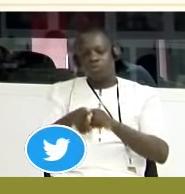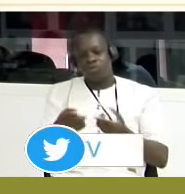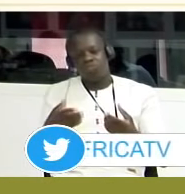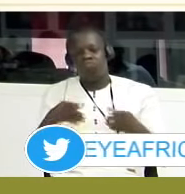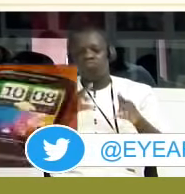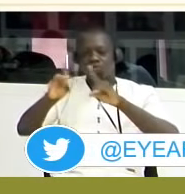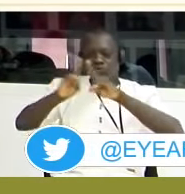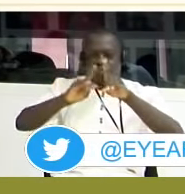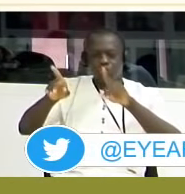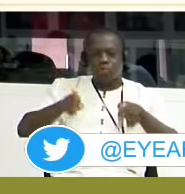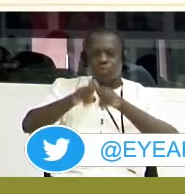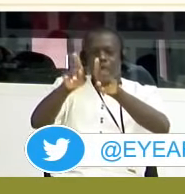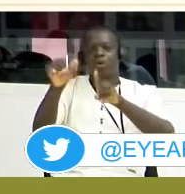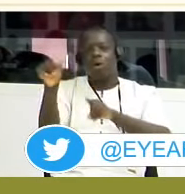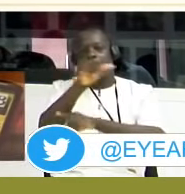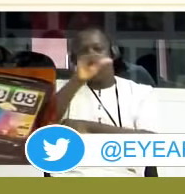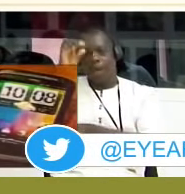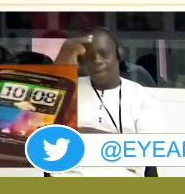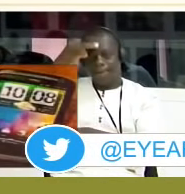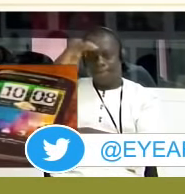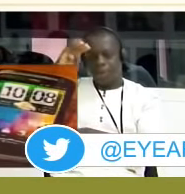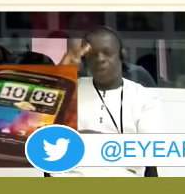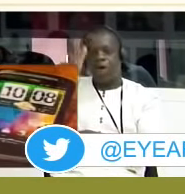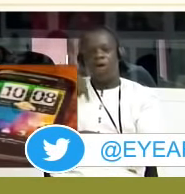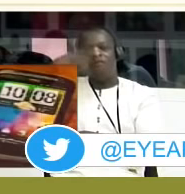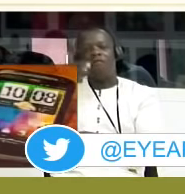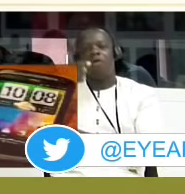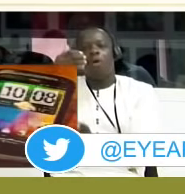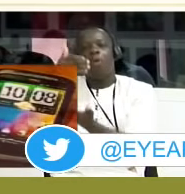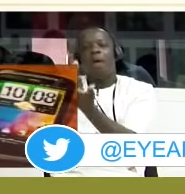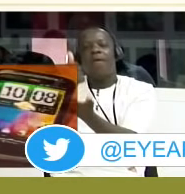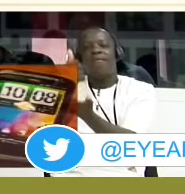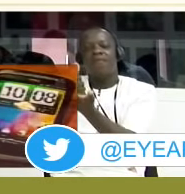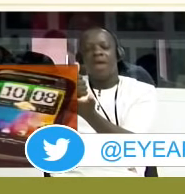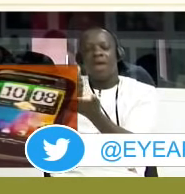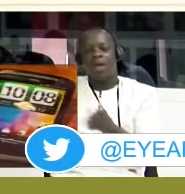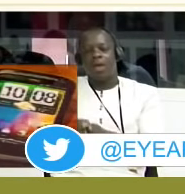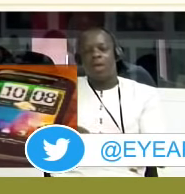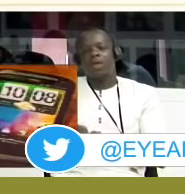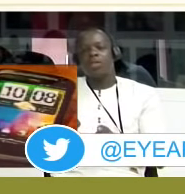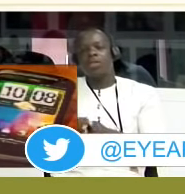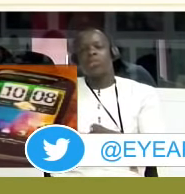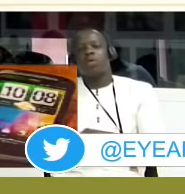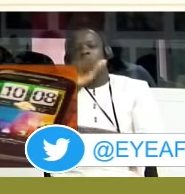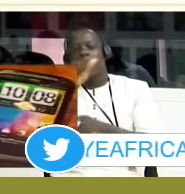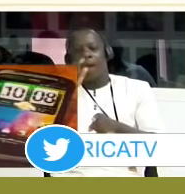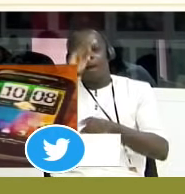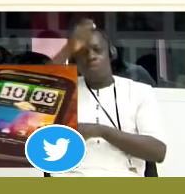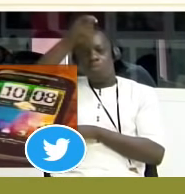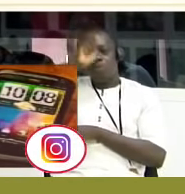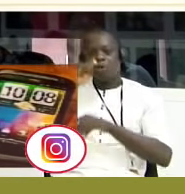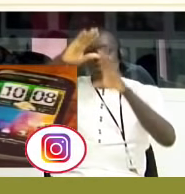counterpart ministries for the welfare of the forces under the Department of State,